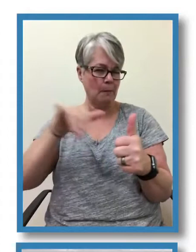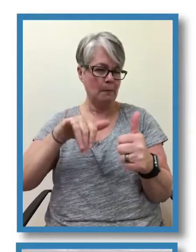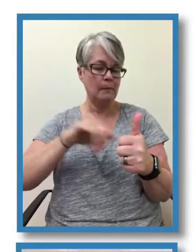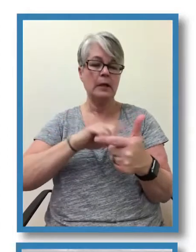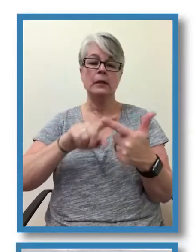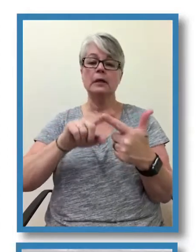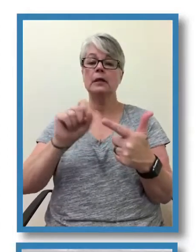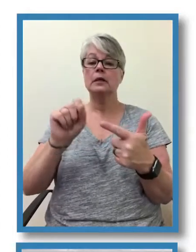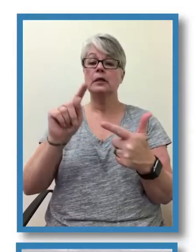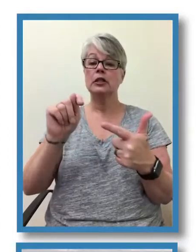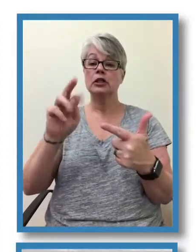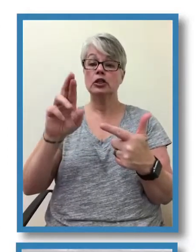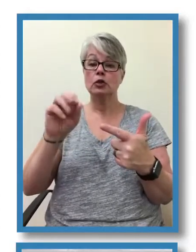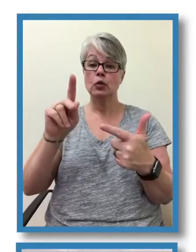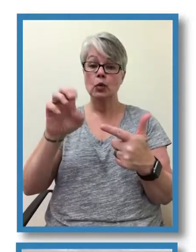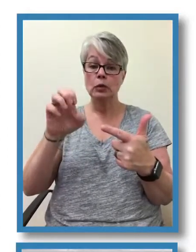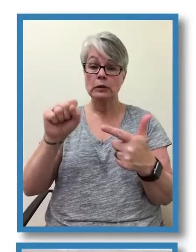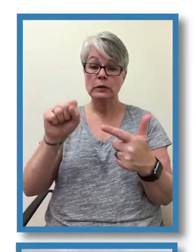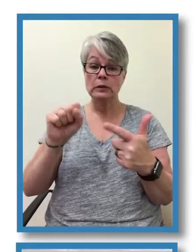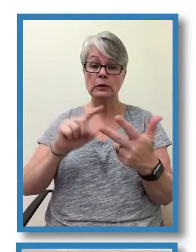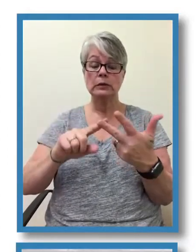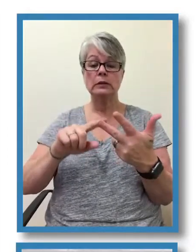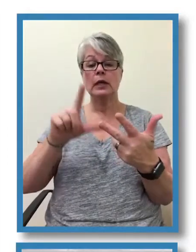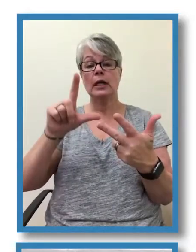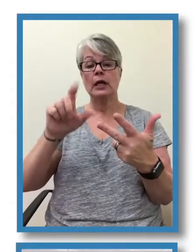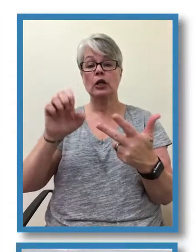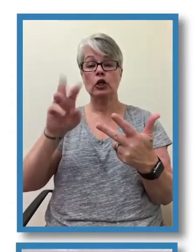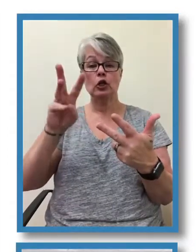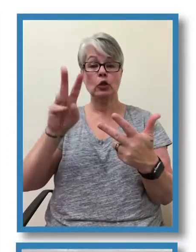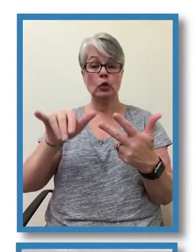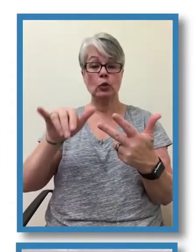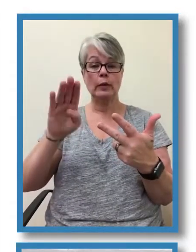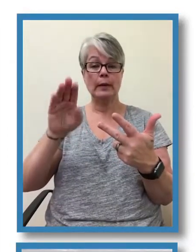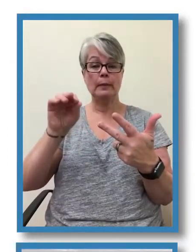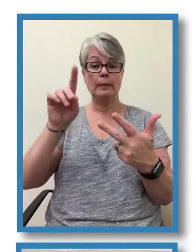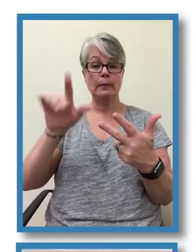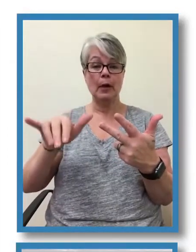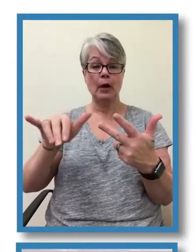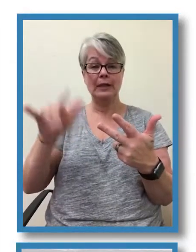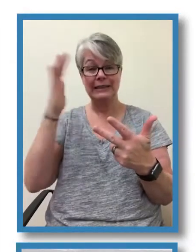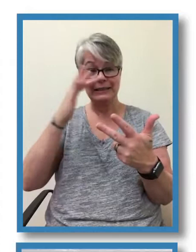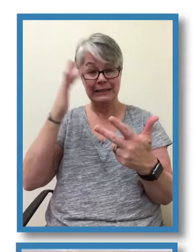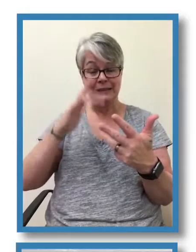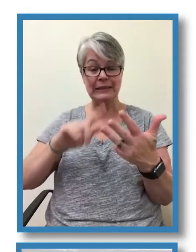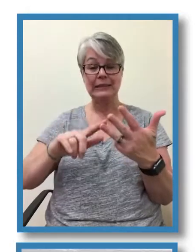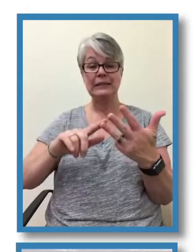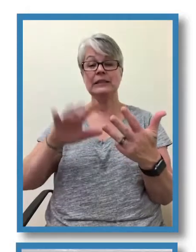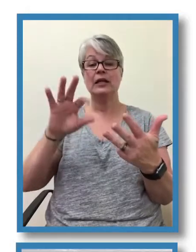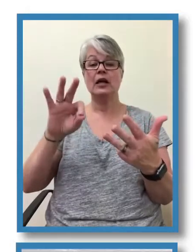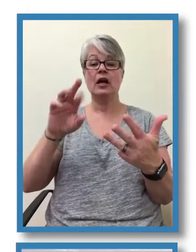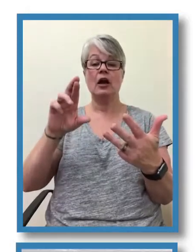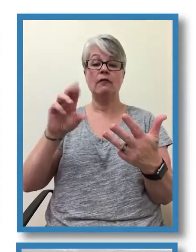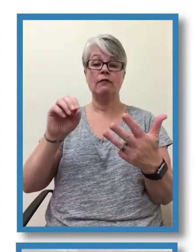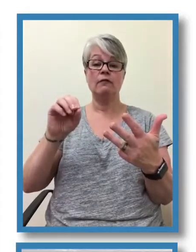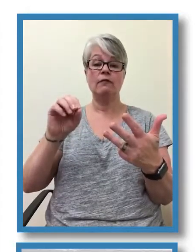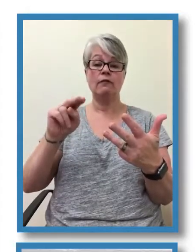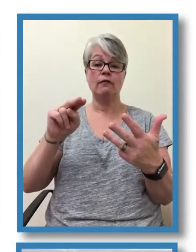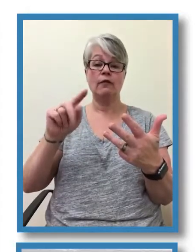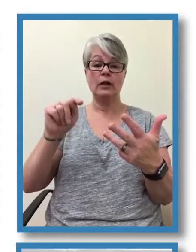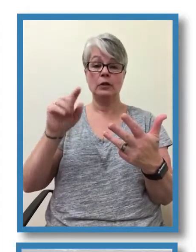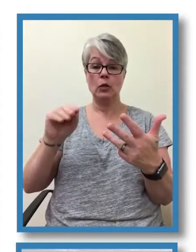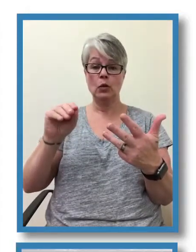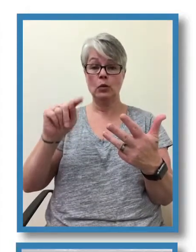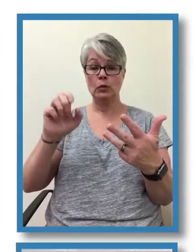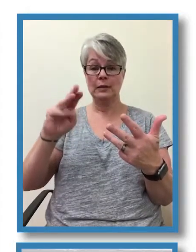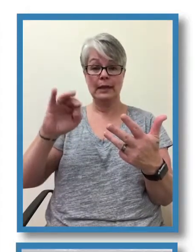We'll also discuss when it might be important for you to consider seeing a family doctor, what you might expect when you